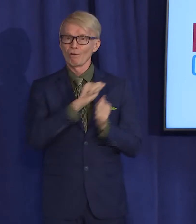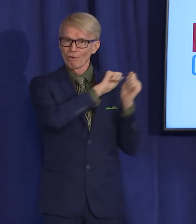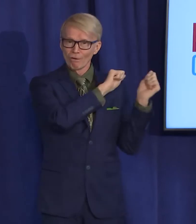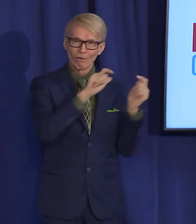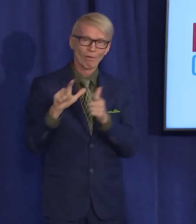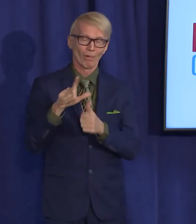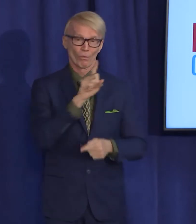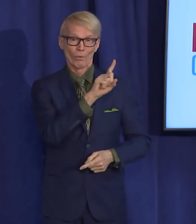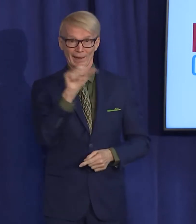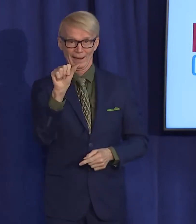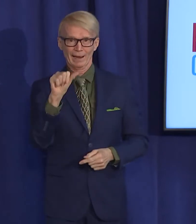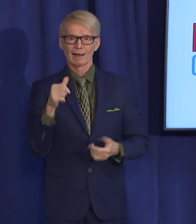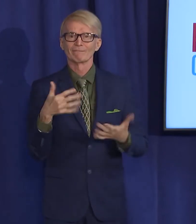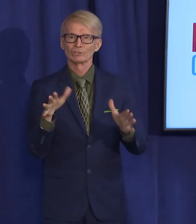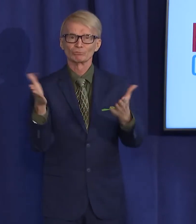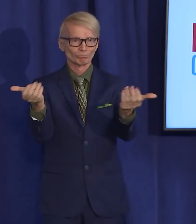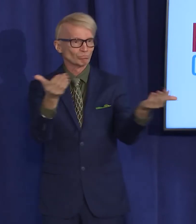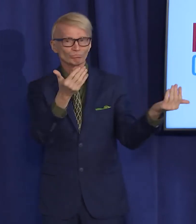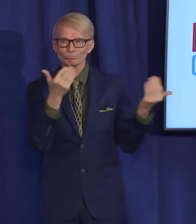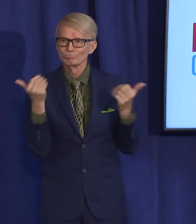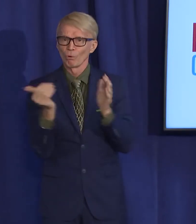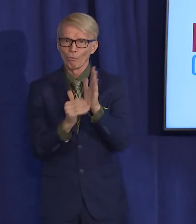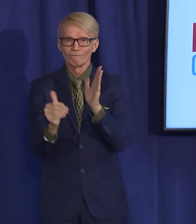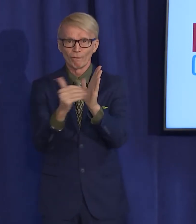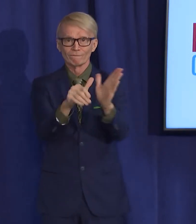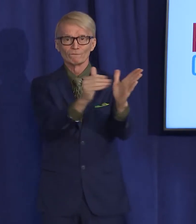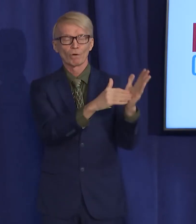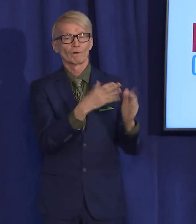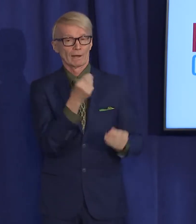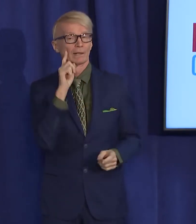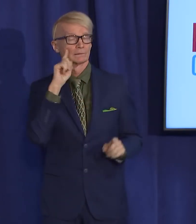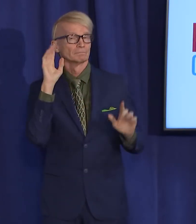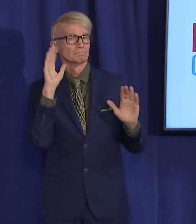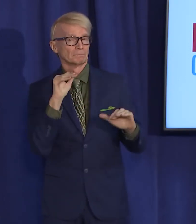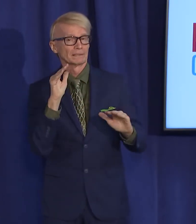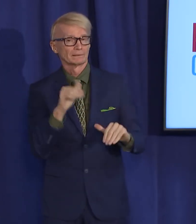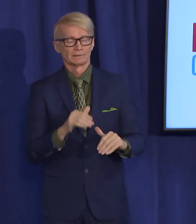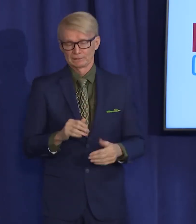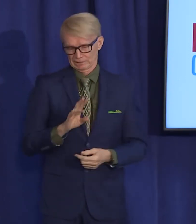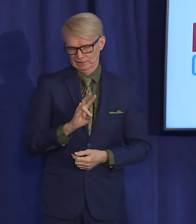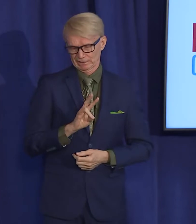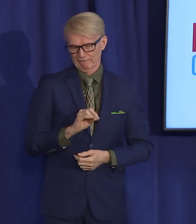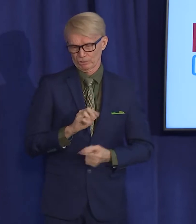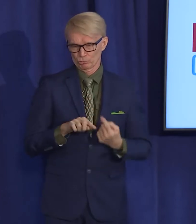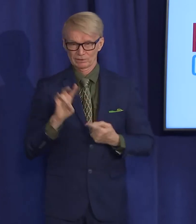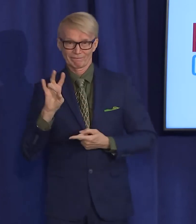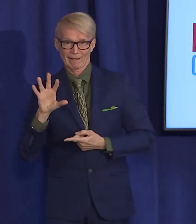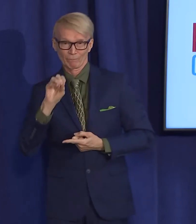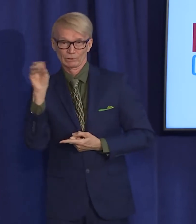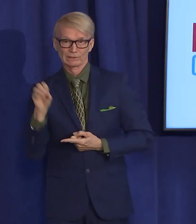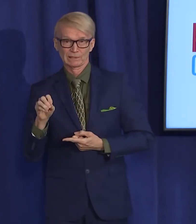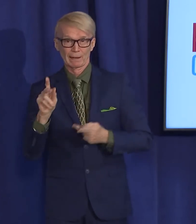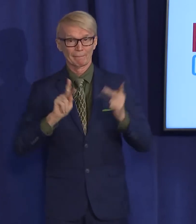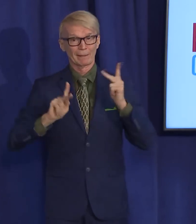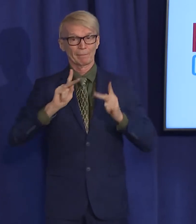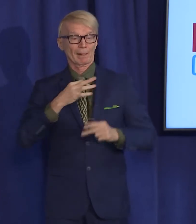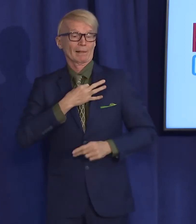has now had repeated opportunities. And we estimate that approximately 70 to 75%